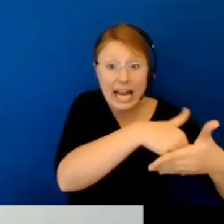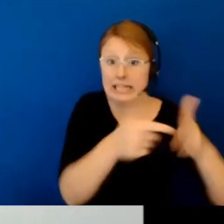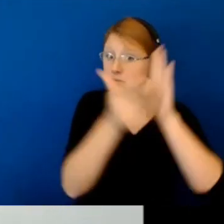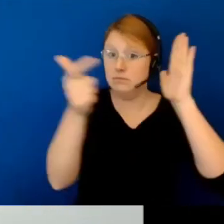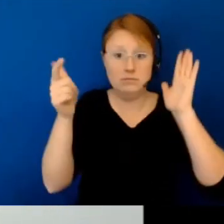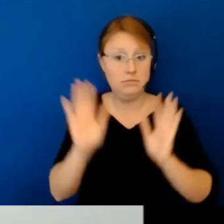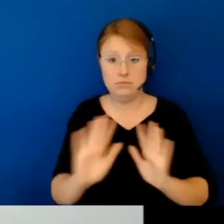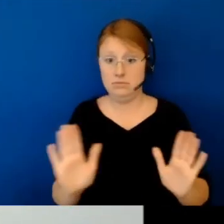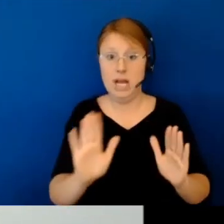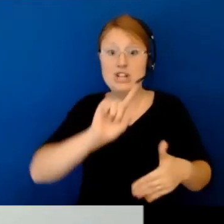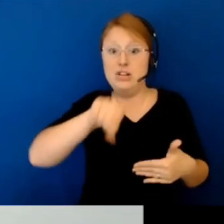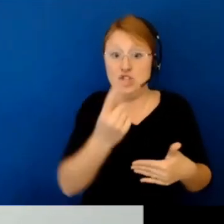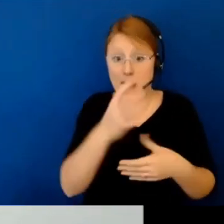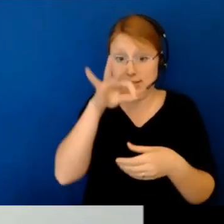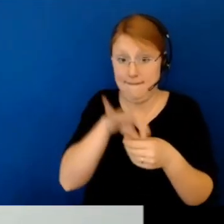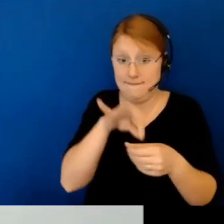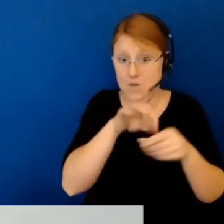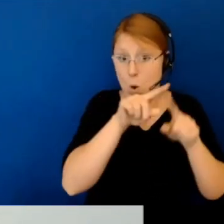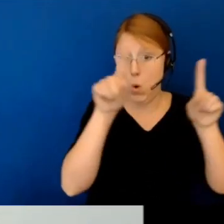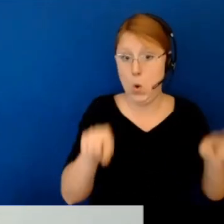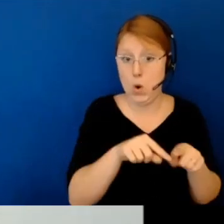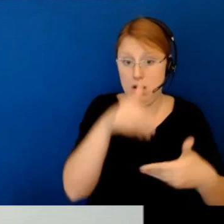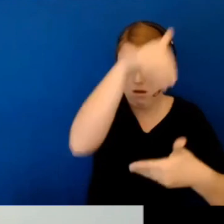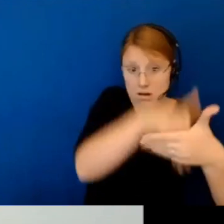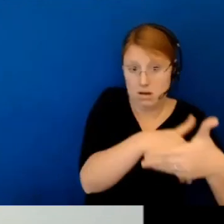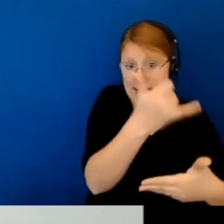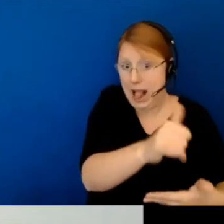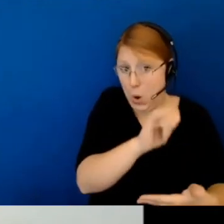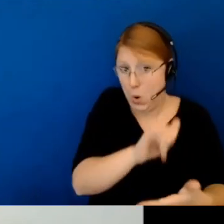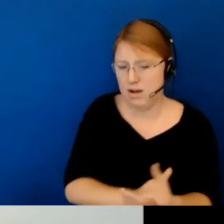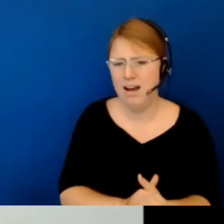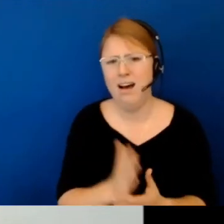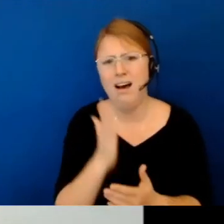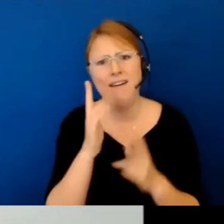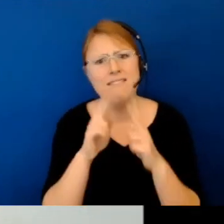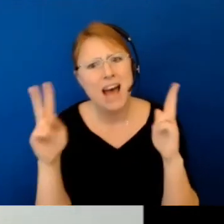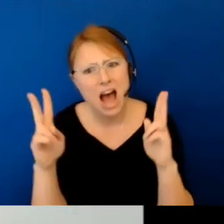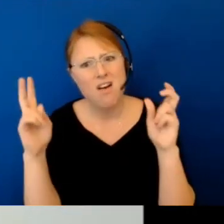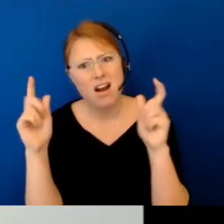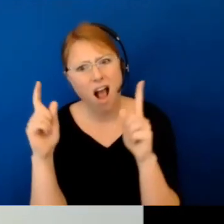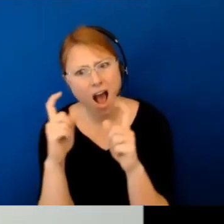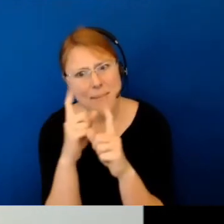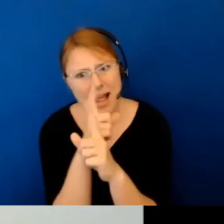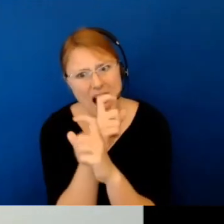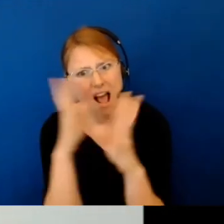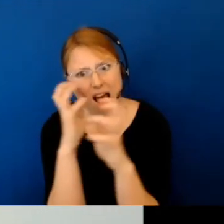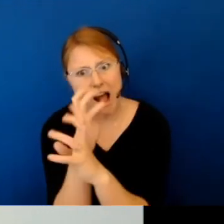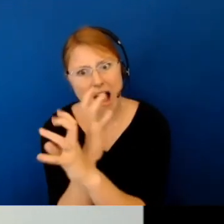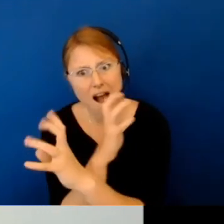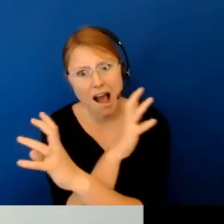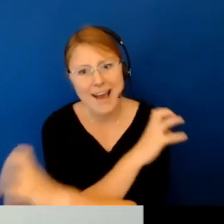if you have any questions, please feel free to reach out to the Disability Law Center, and remember that